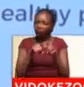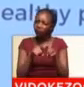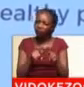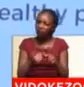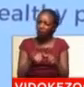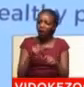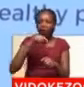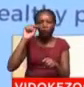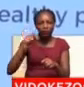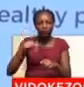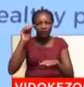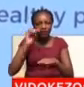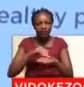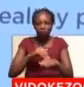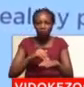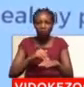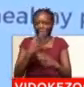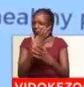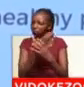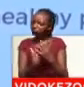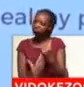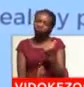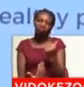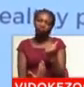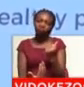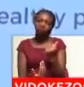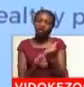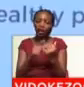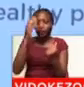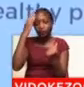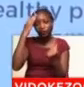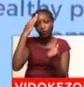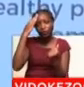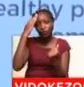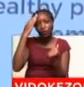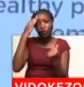must stop looking down upon ourselves. You know,